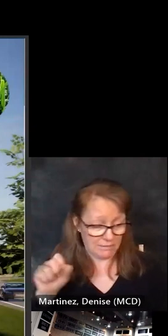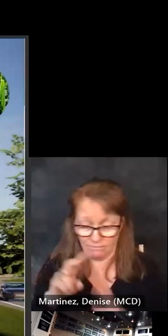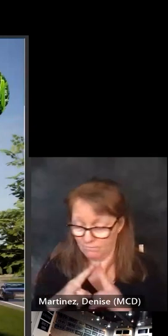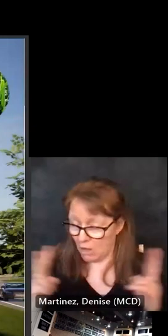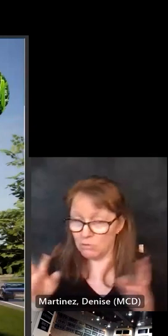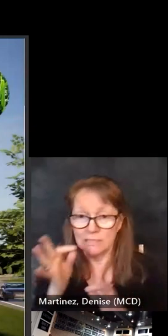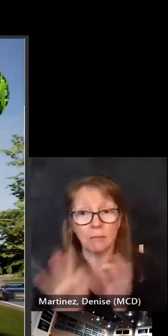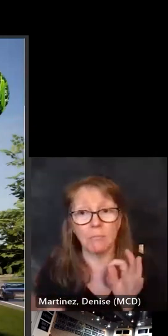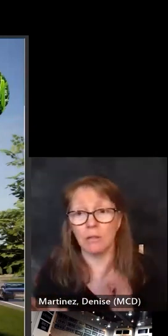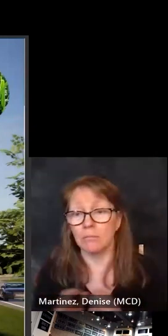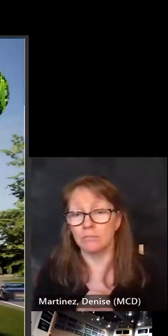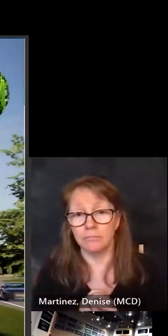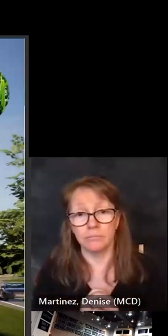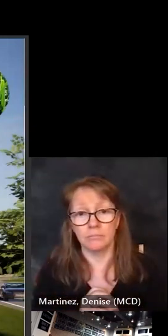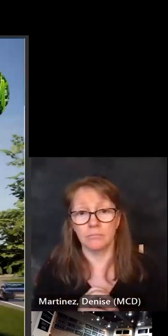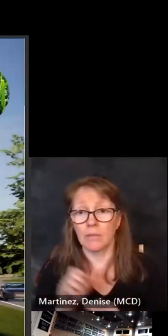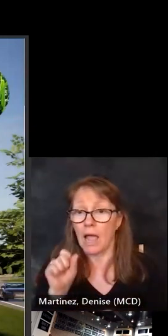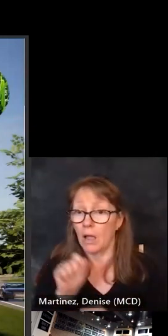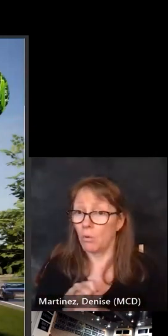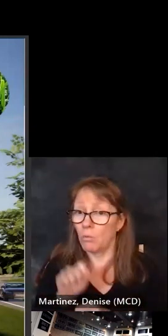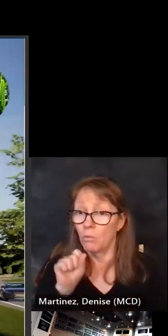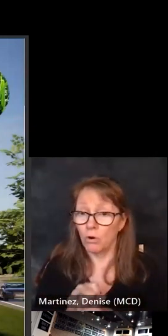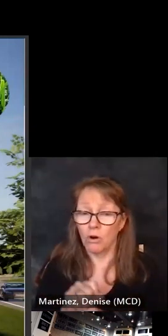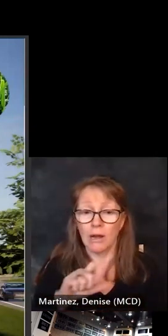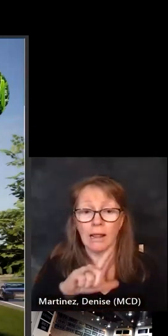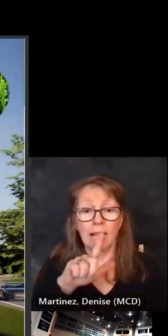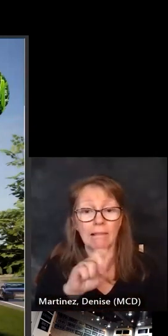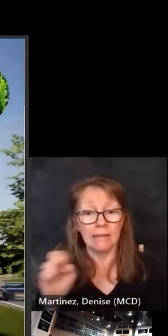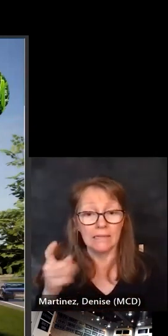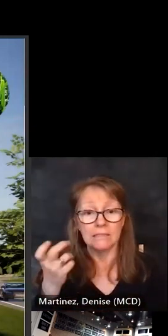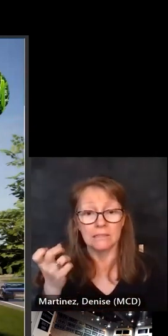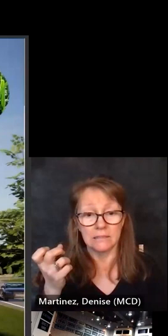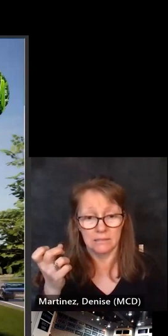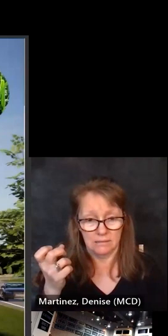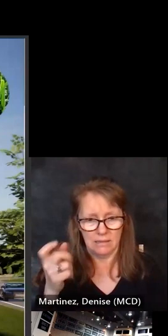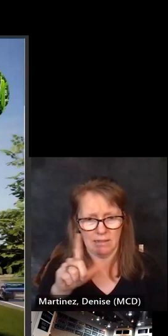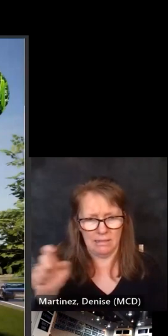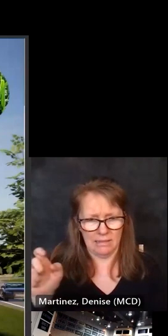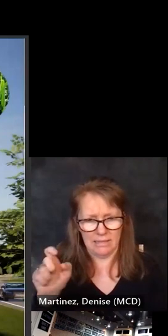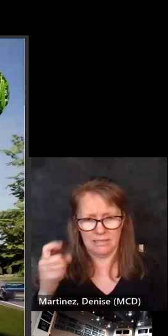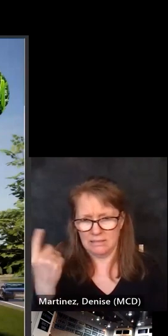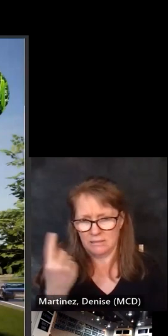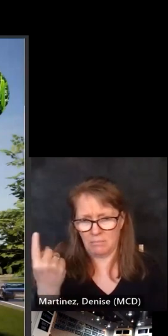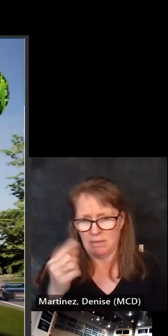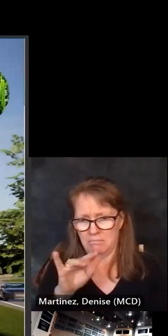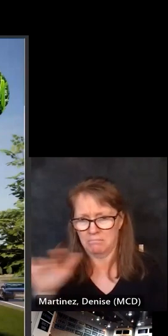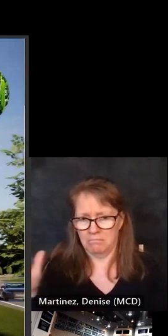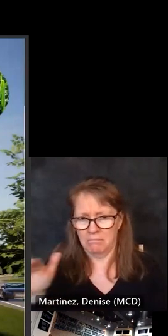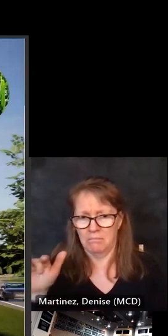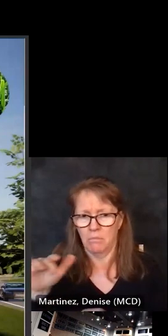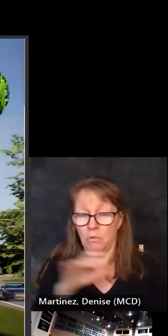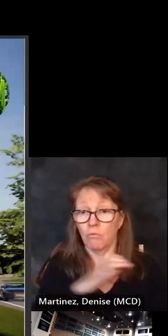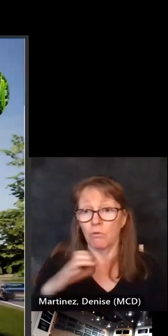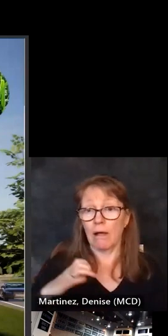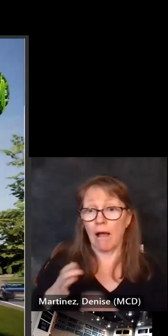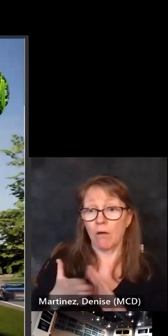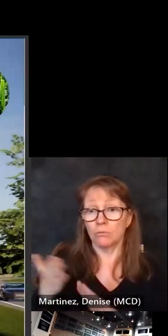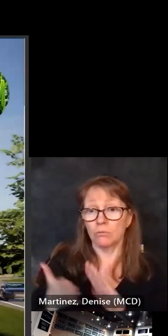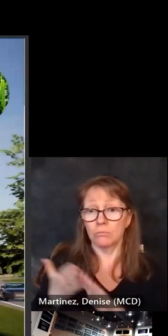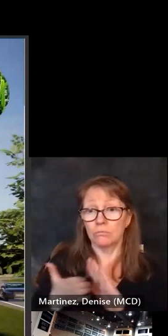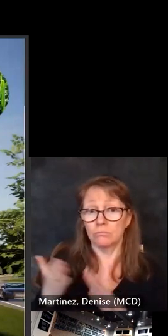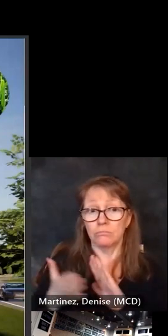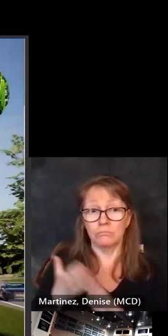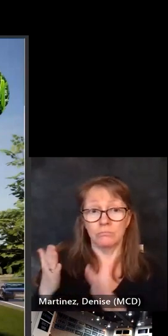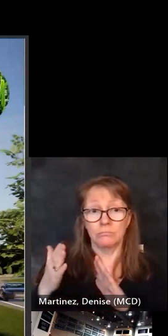that. I worked for her when she was running for council. I believe in her. But we don't need salt in this